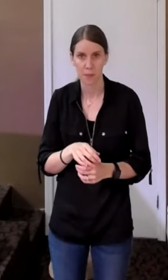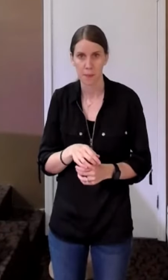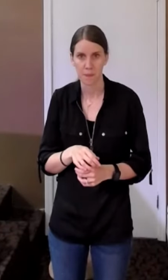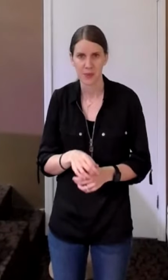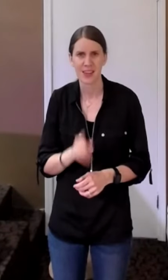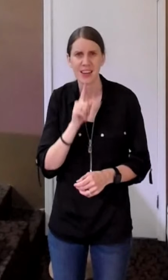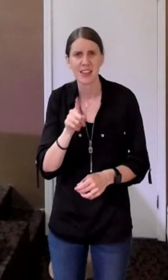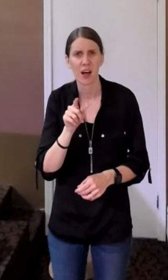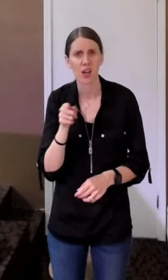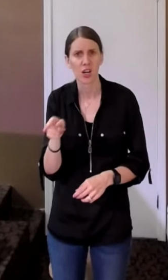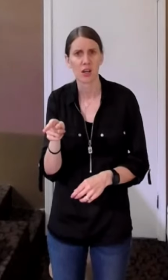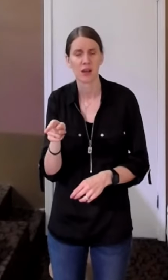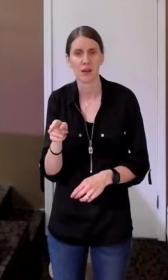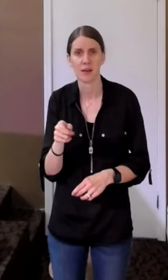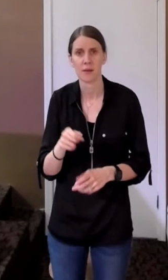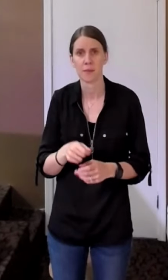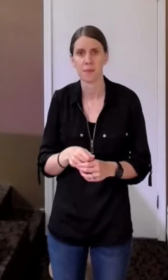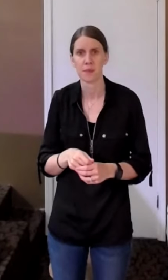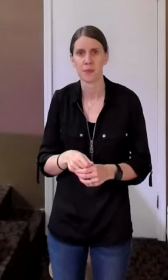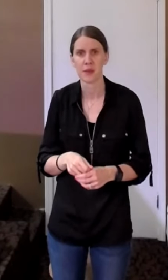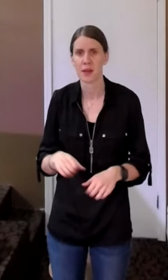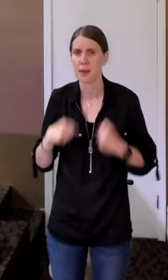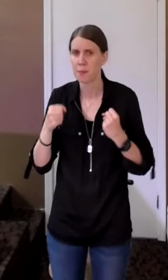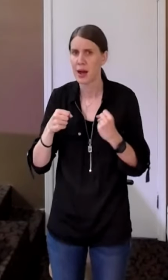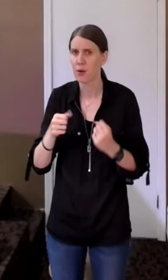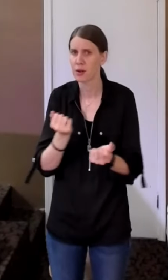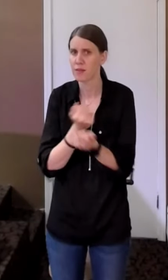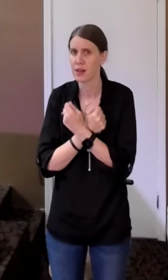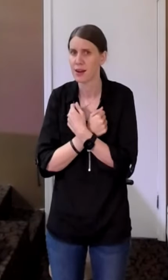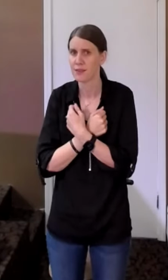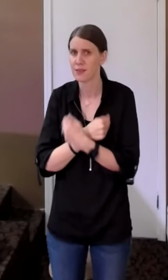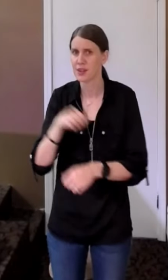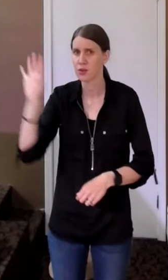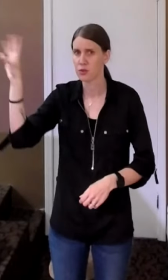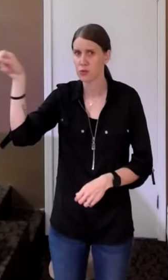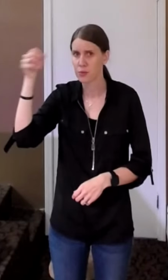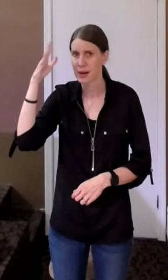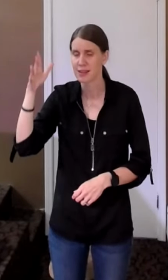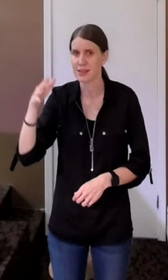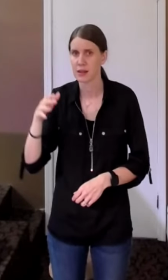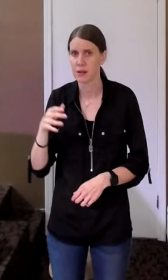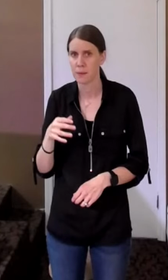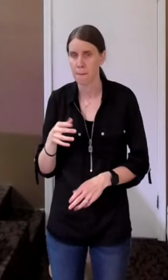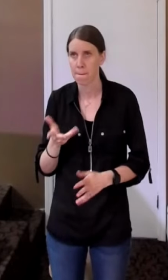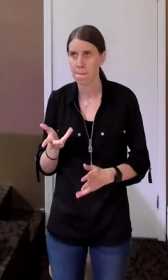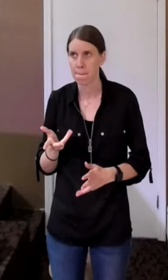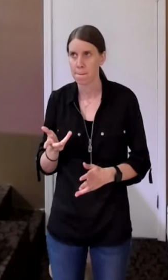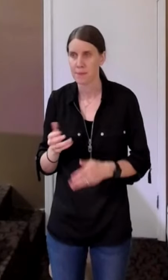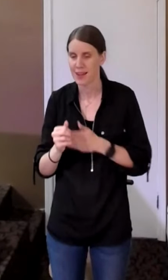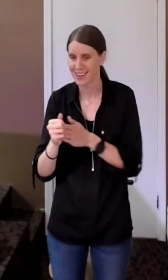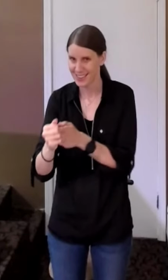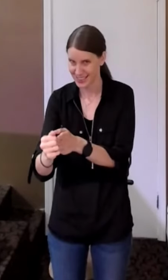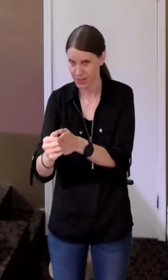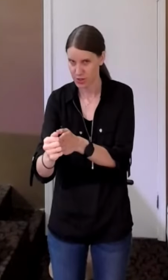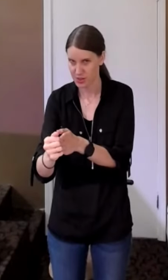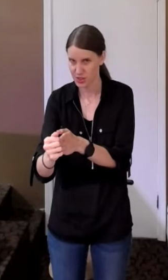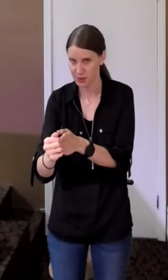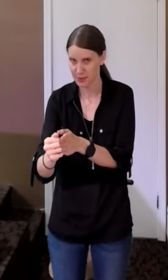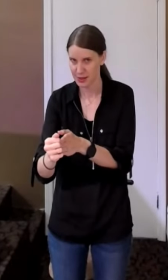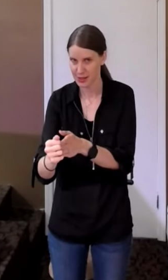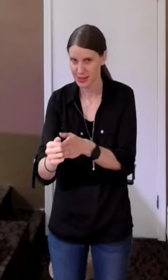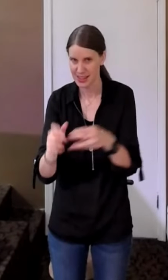Let them know that the power of the love and the grace and the guidance and